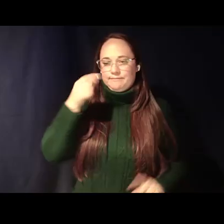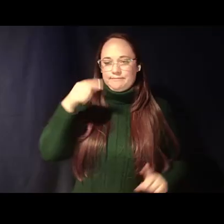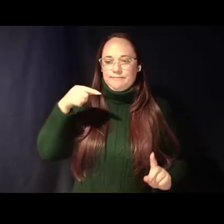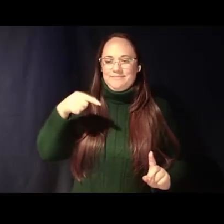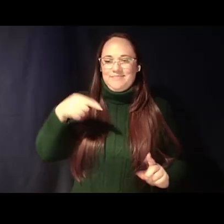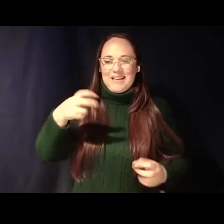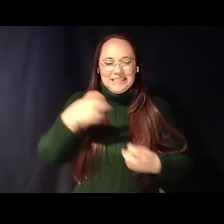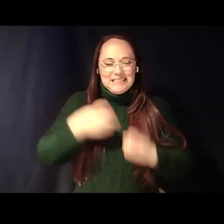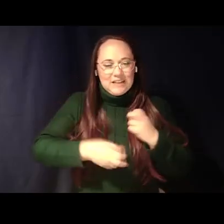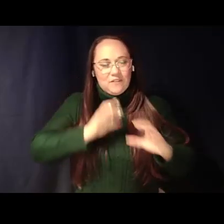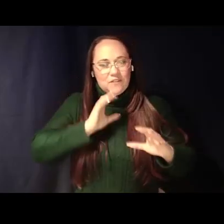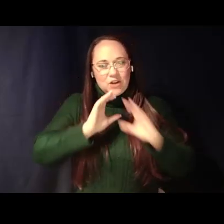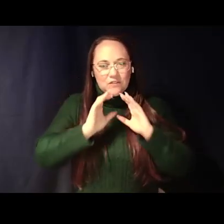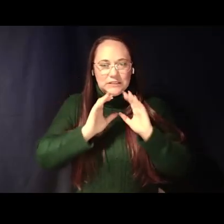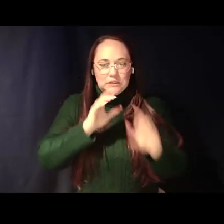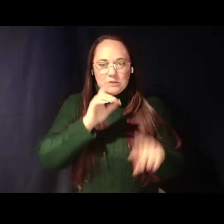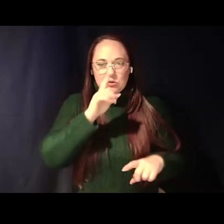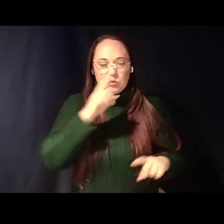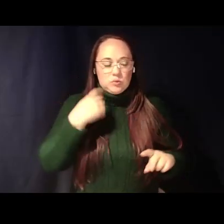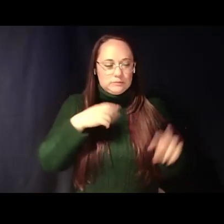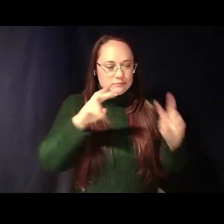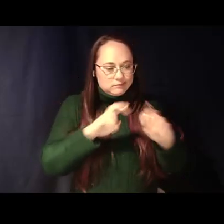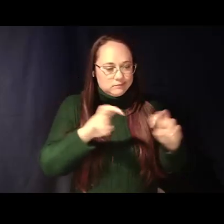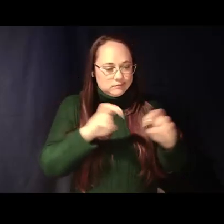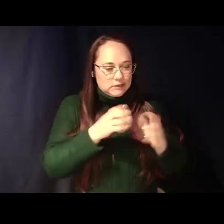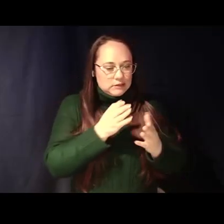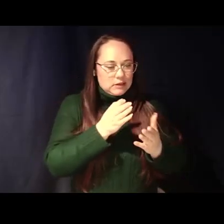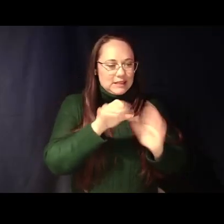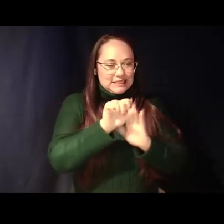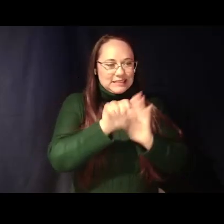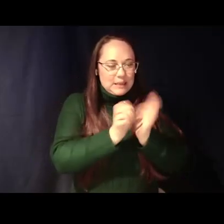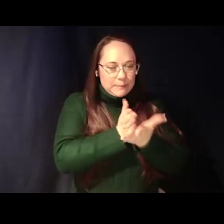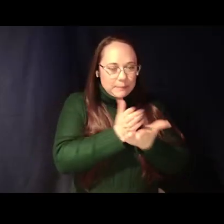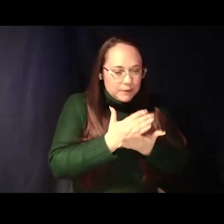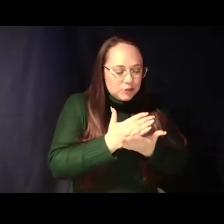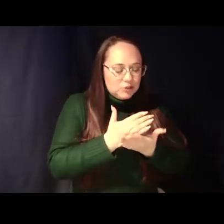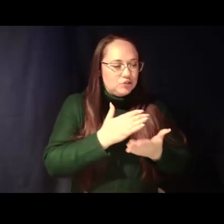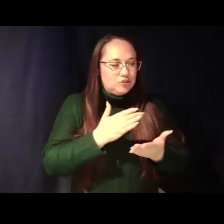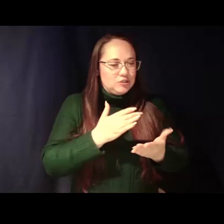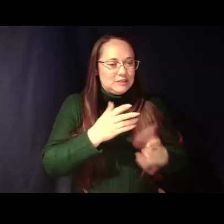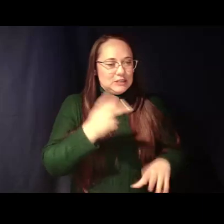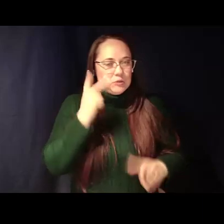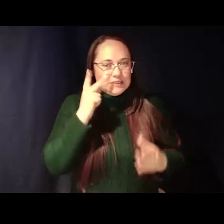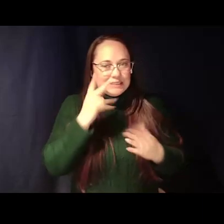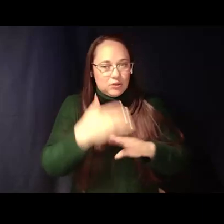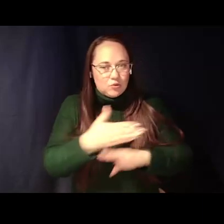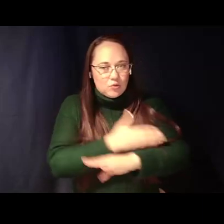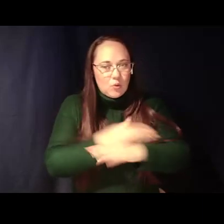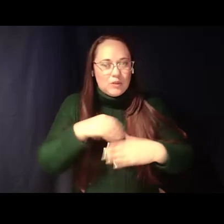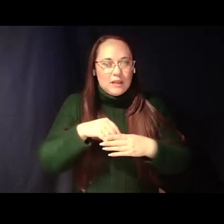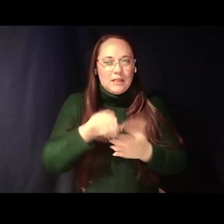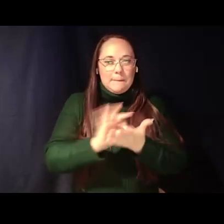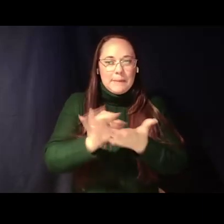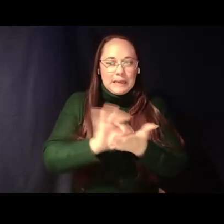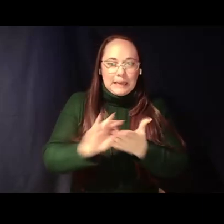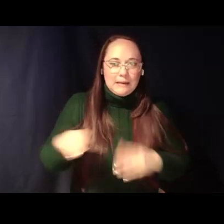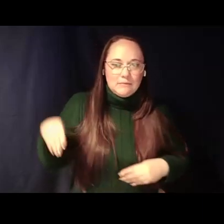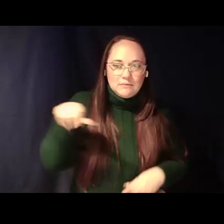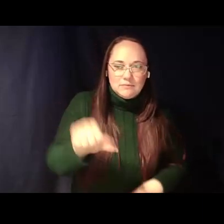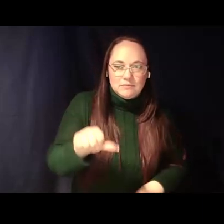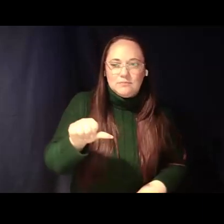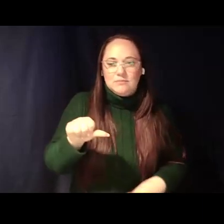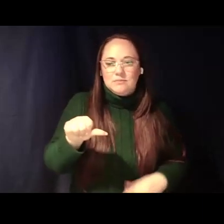difficult conversation as we looked at the state's budget and continue to see the growth within the Medicaid expenditures